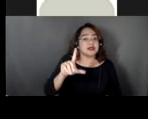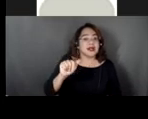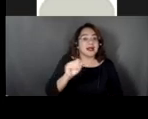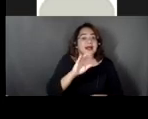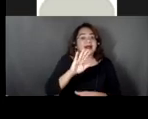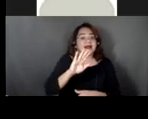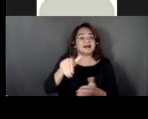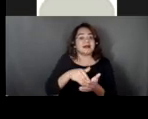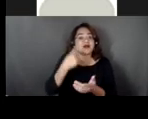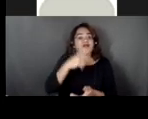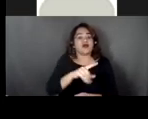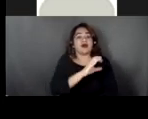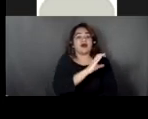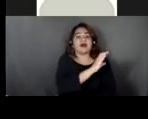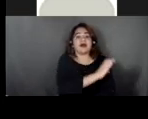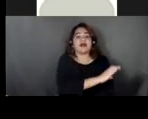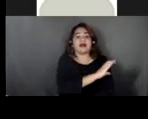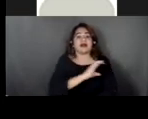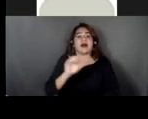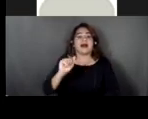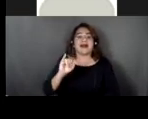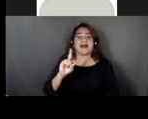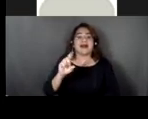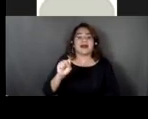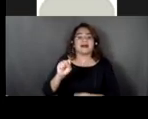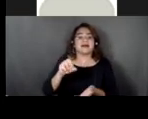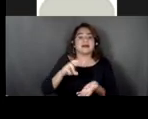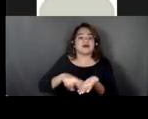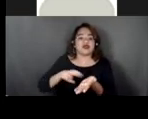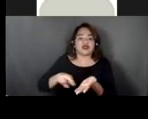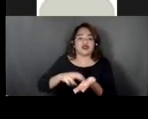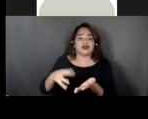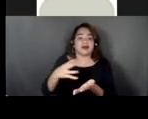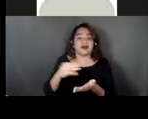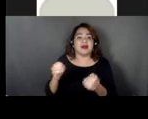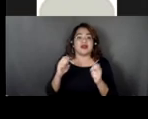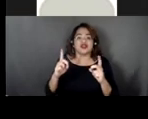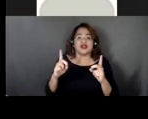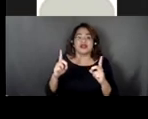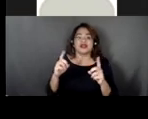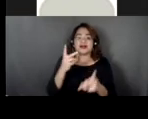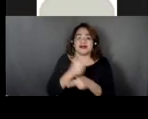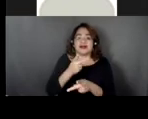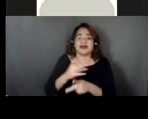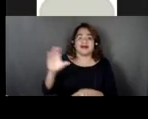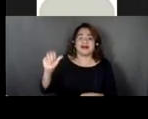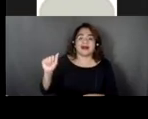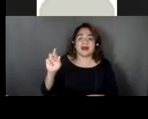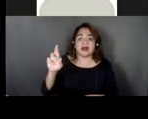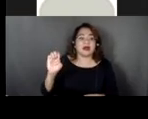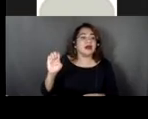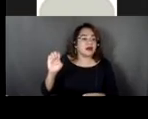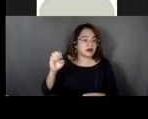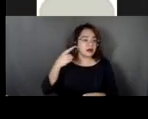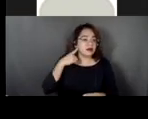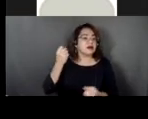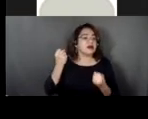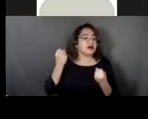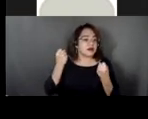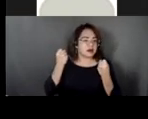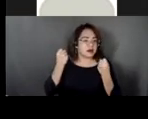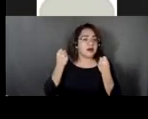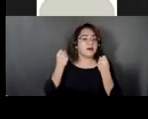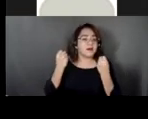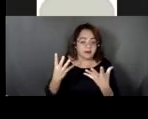this center has been around for decades. So it's a very well-established center that provides clinical care for HIV prevention